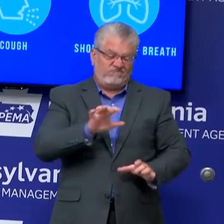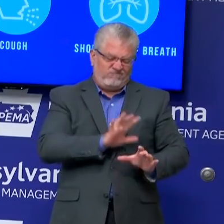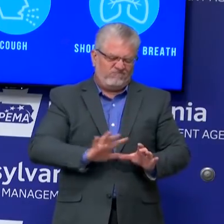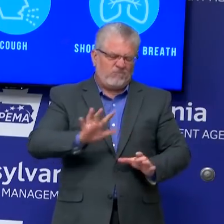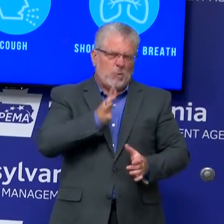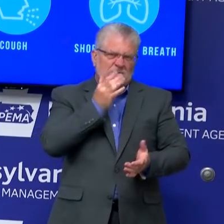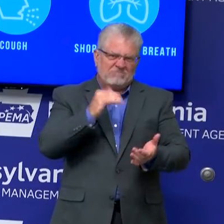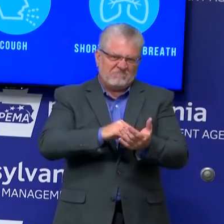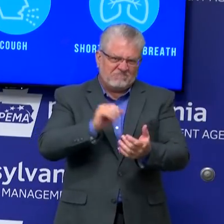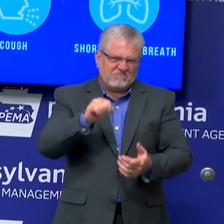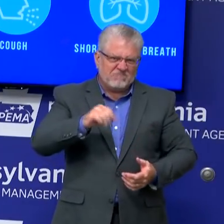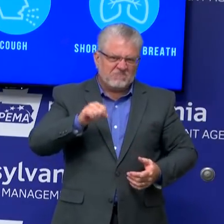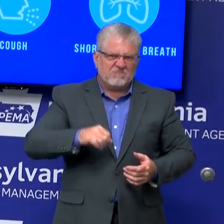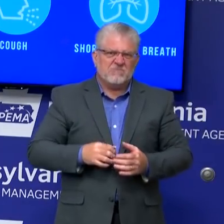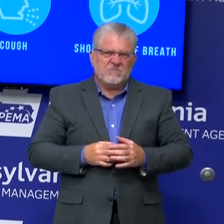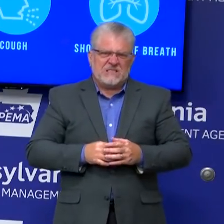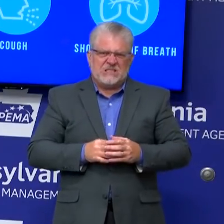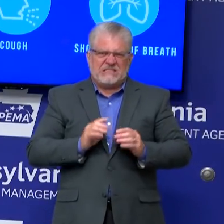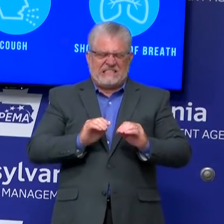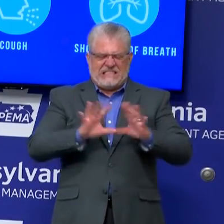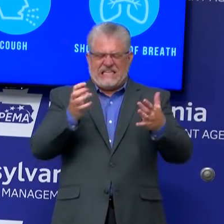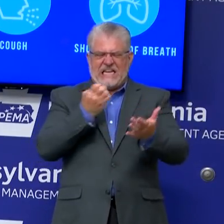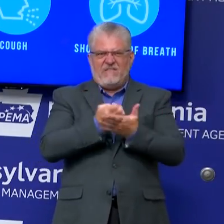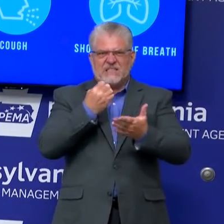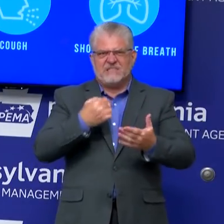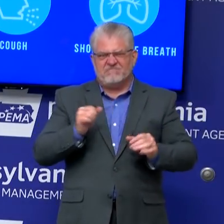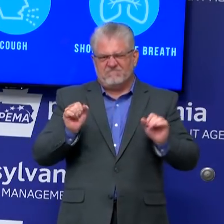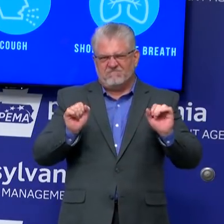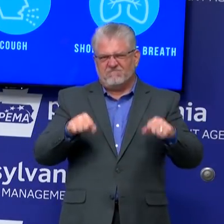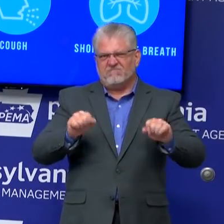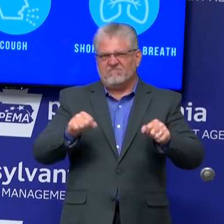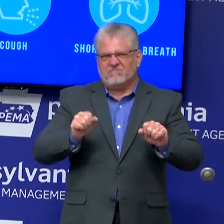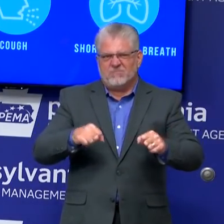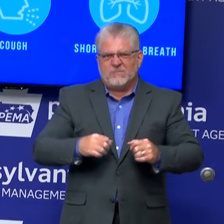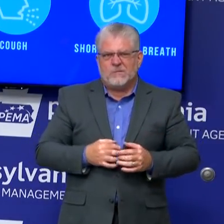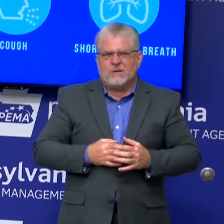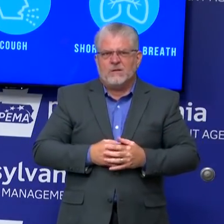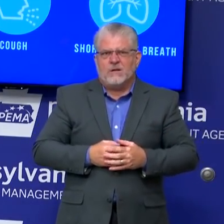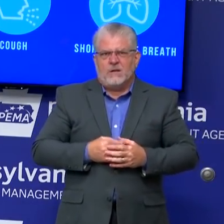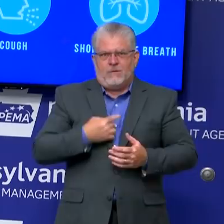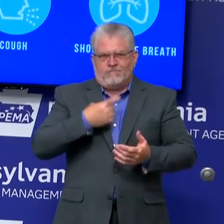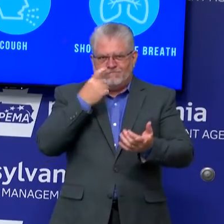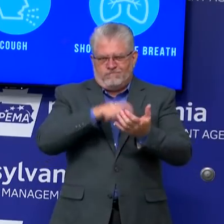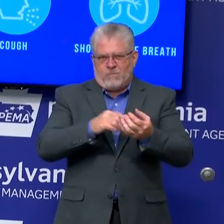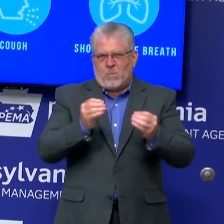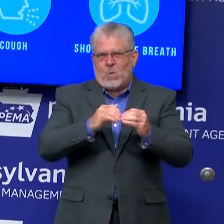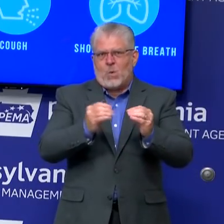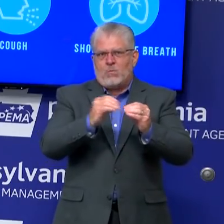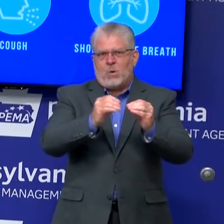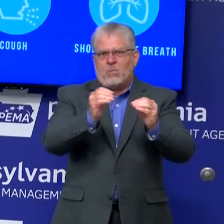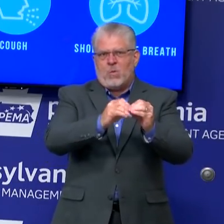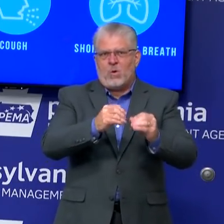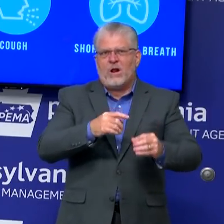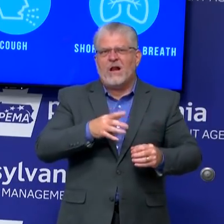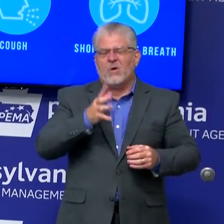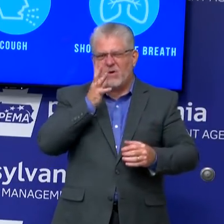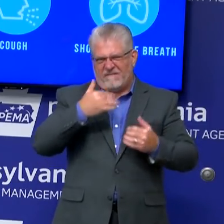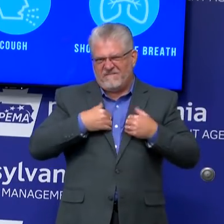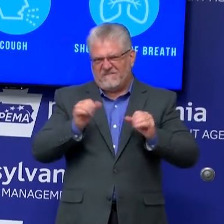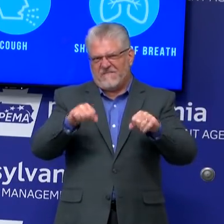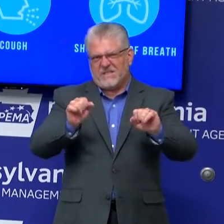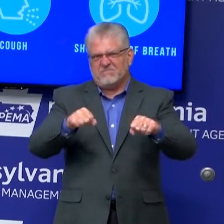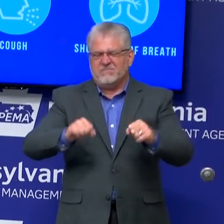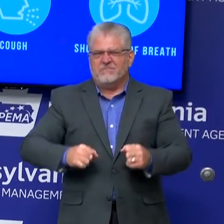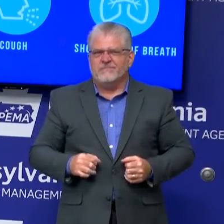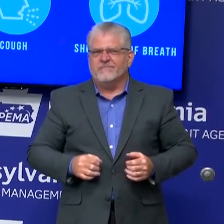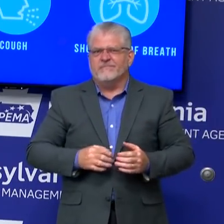very clear evidence of increasing case identification in Philadelphia. This is also not isolated